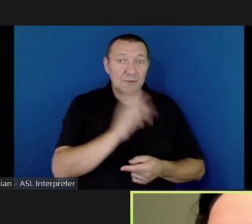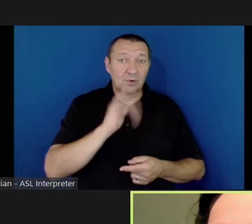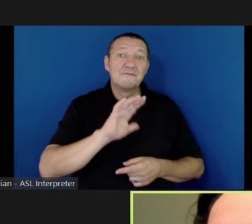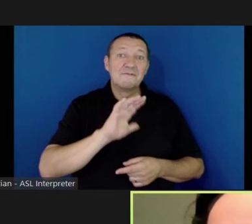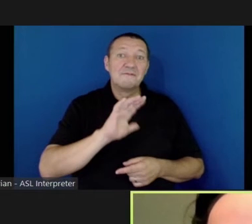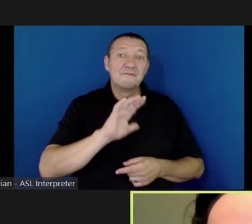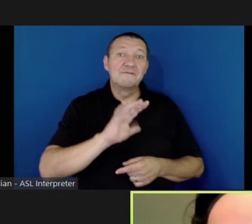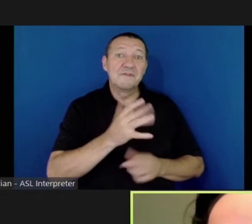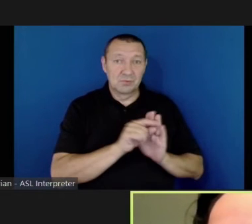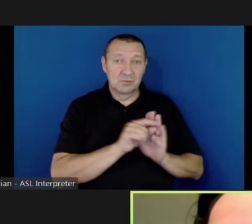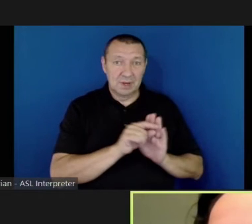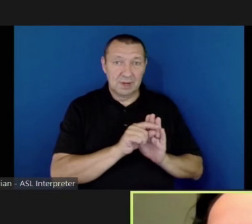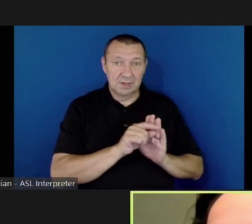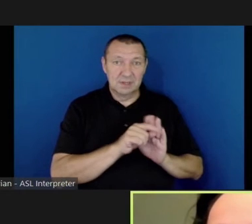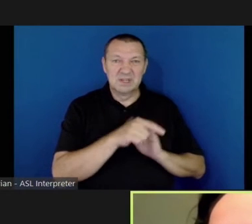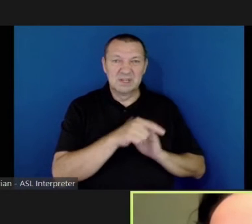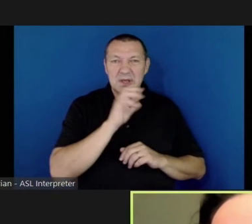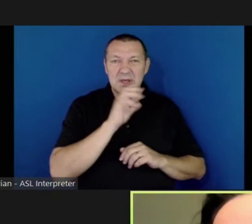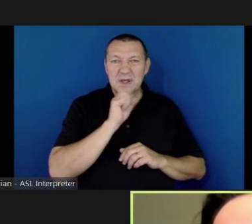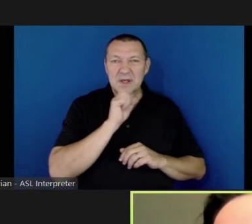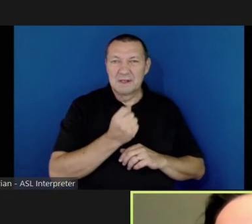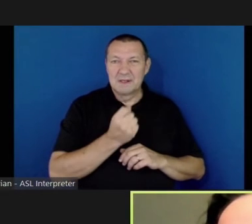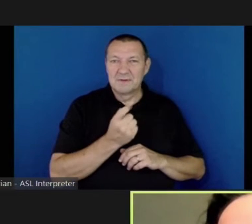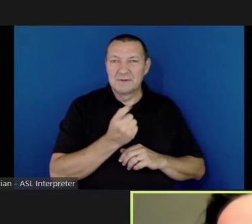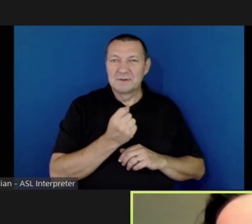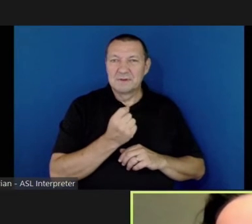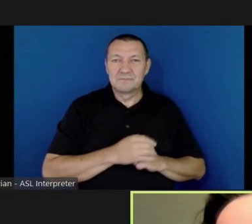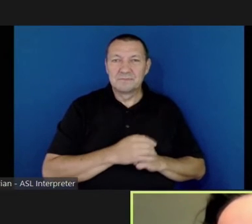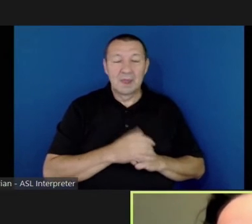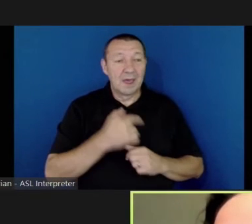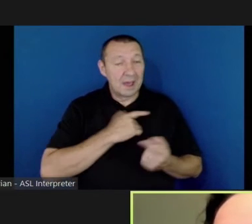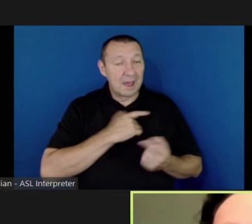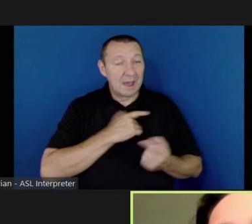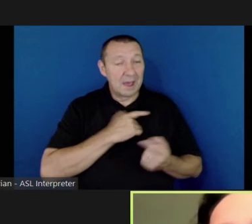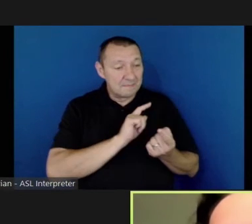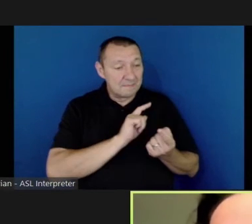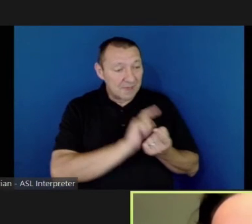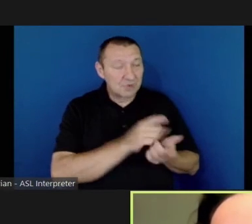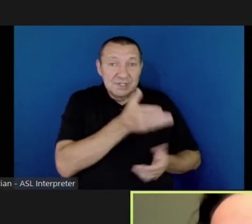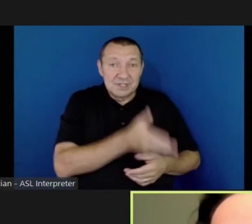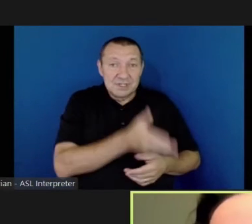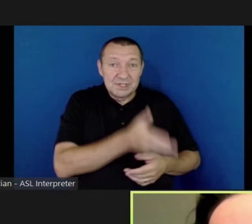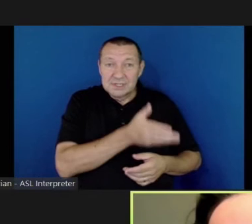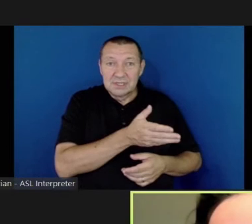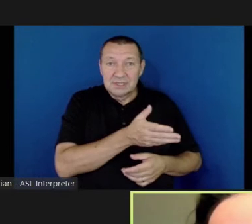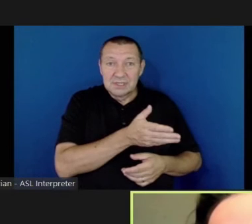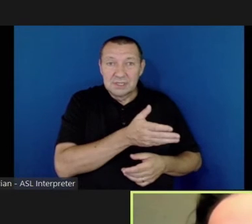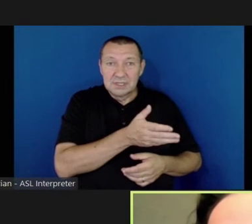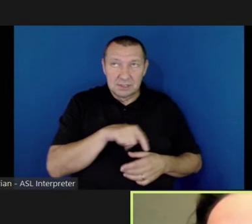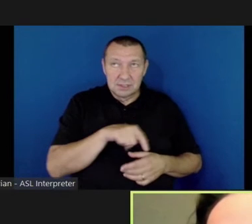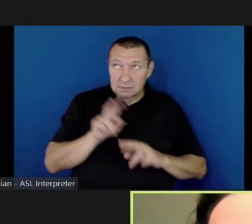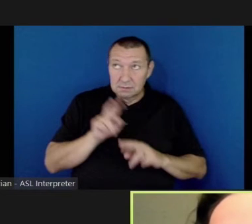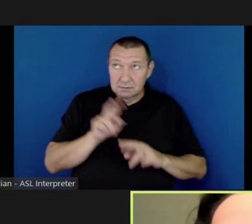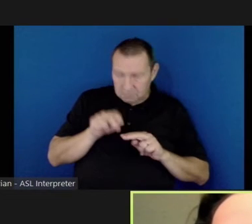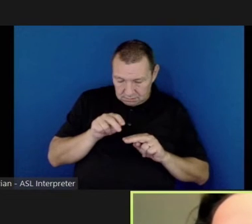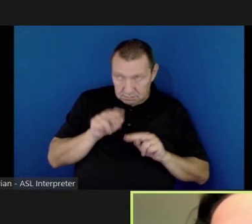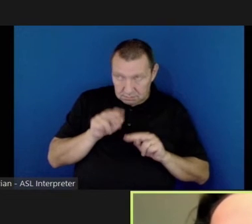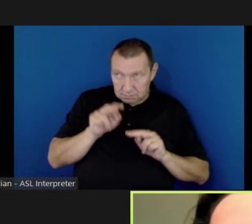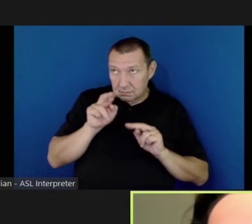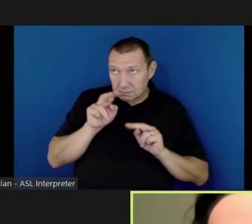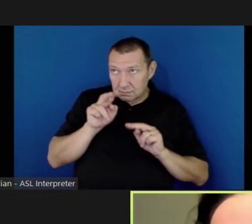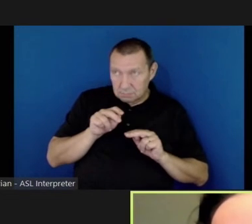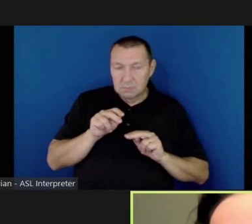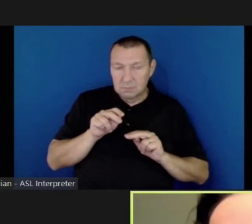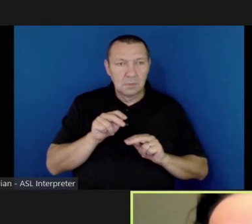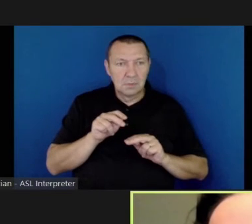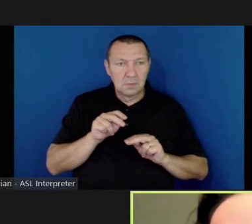She was 11 years old. And at the time that I met her, she could not look me in the eye. She could not